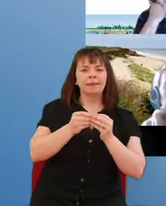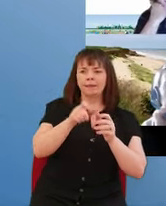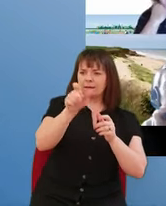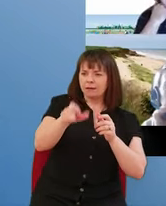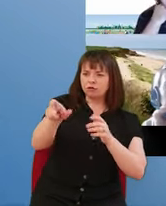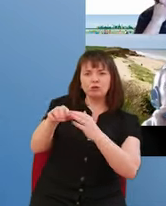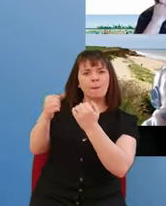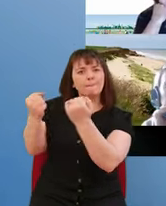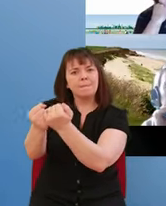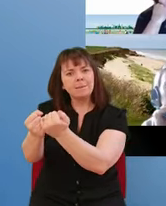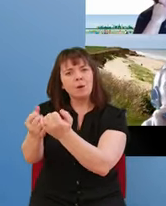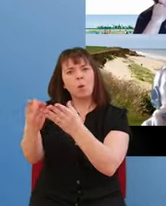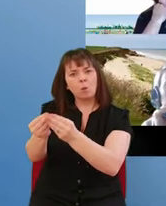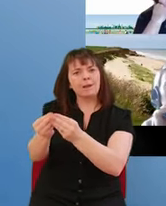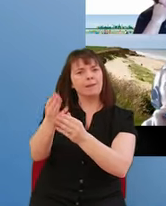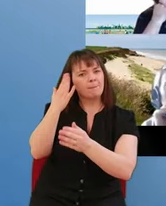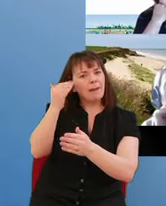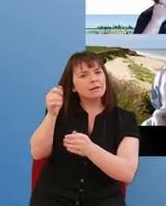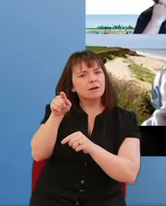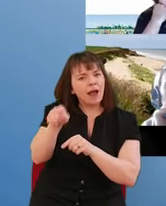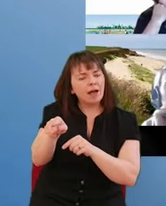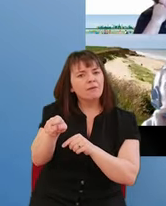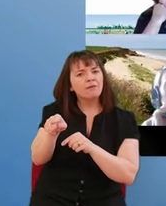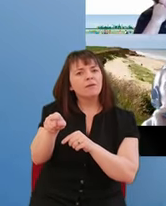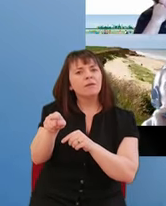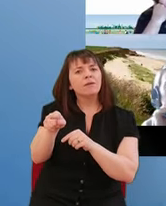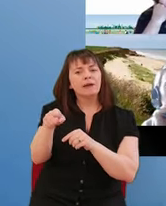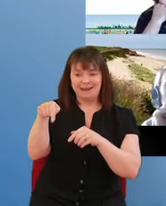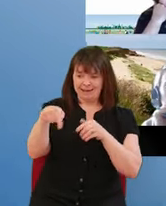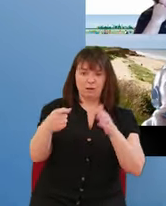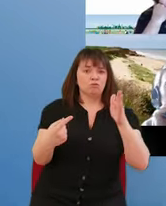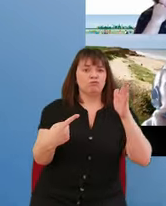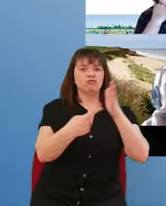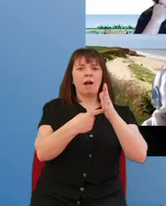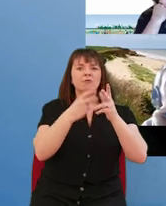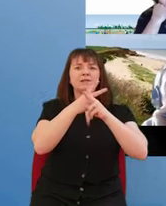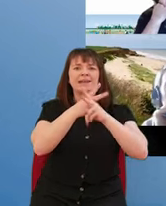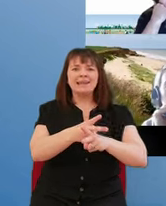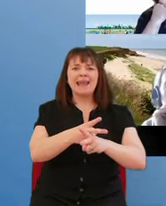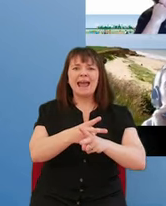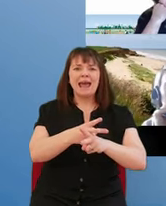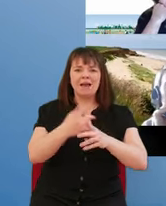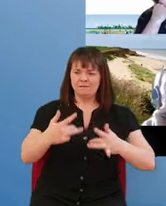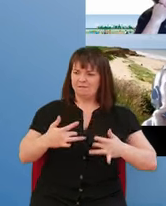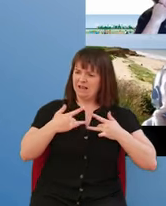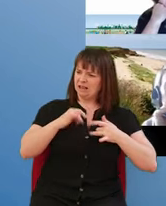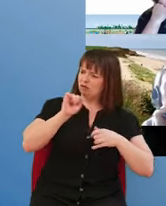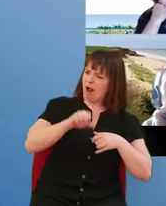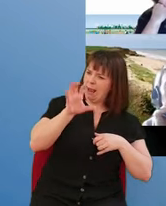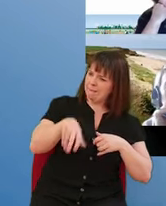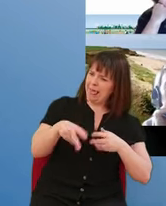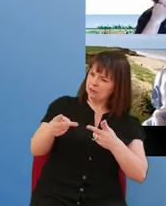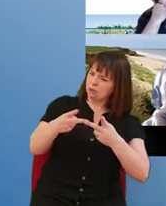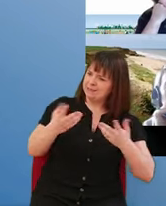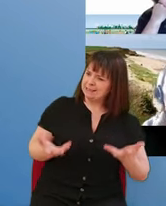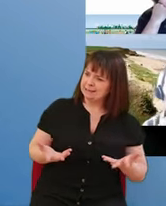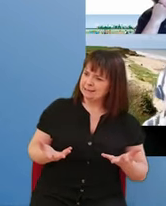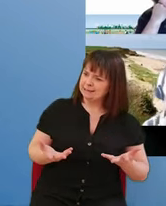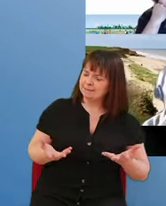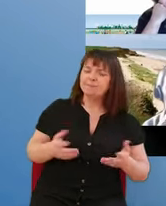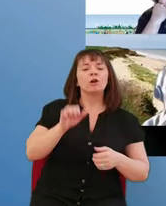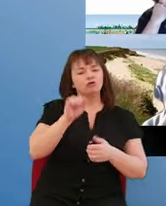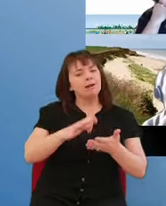pleased to see you've got some core actions, you're looking at the data and you're thinking about different approaches going forward. So certainly knowing the work with the vaccinations that Together Dan